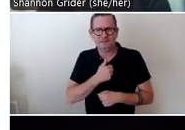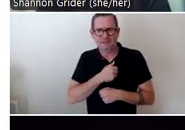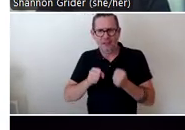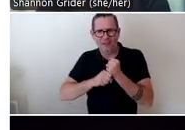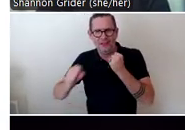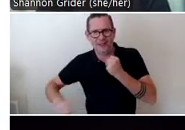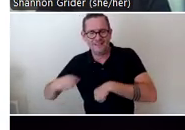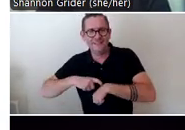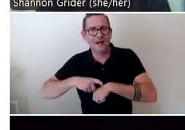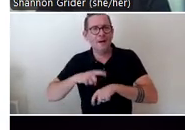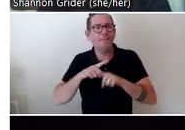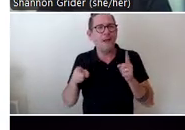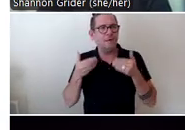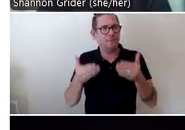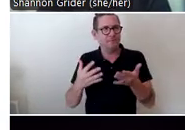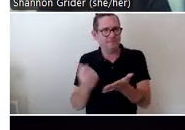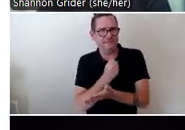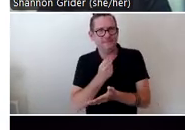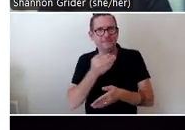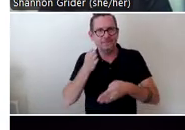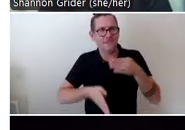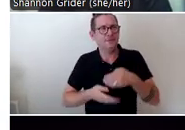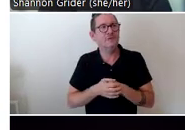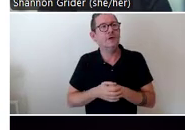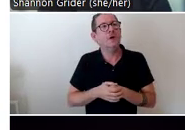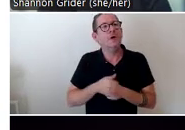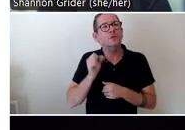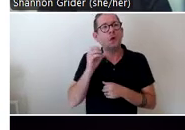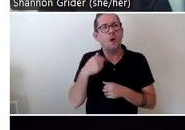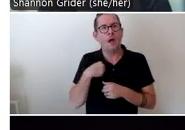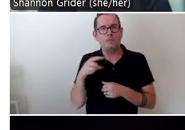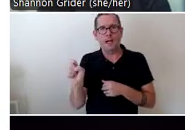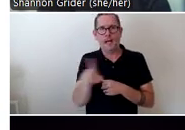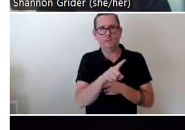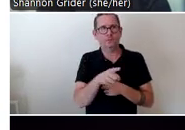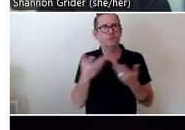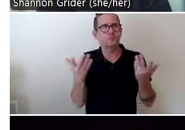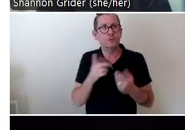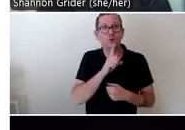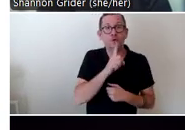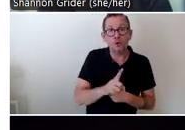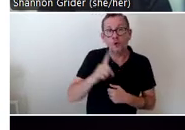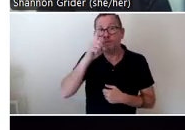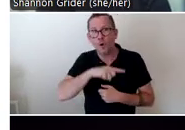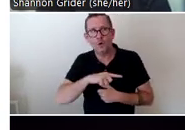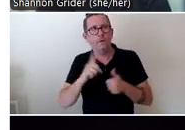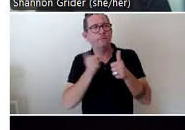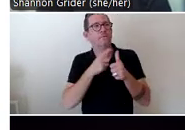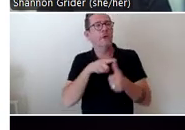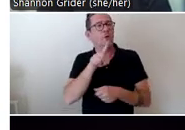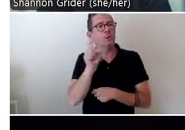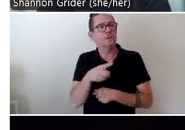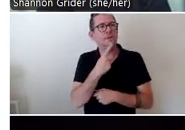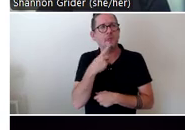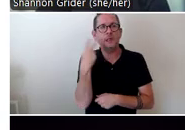This is the last slide. Sorry, I seem to have taken a bit longer for this one, so I'm going to go ahead and wrap up. Let me